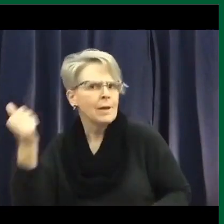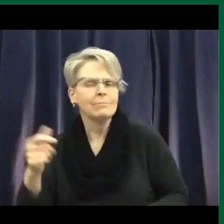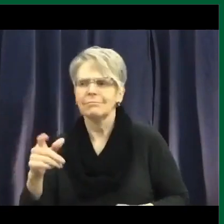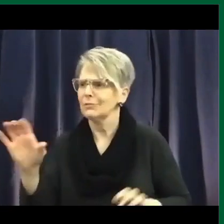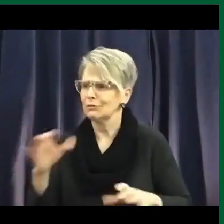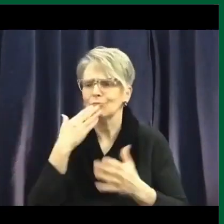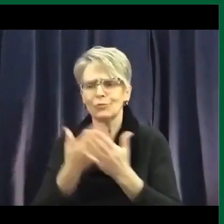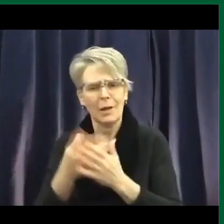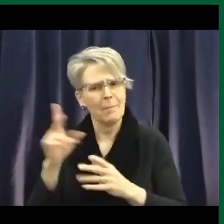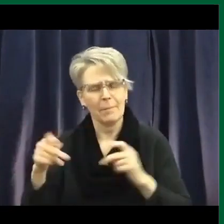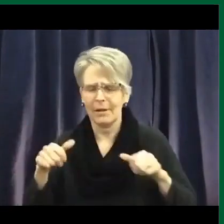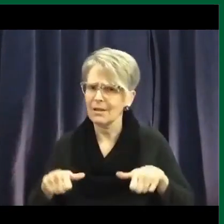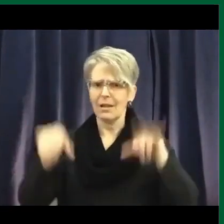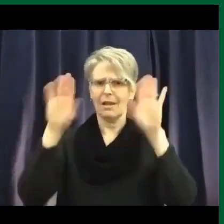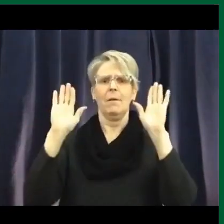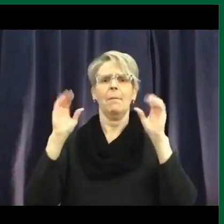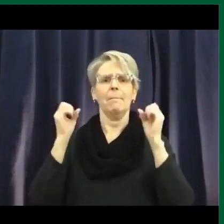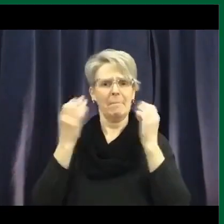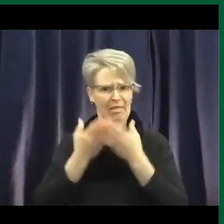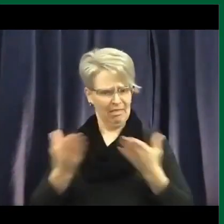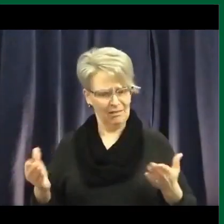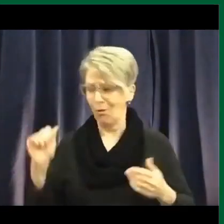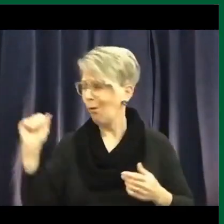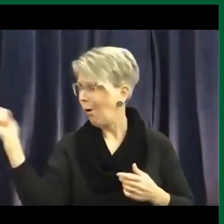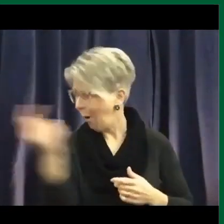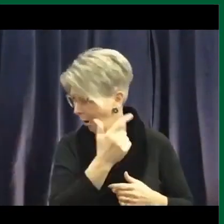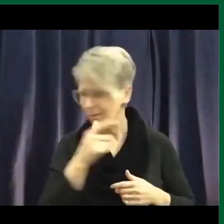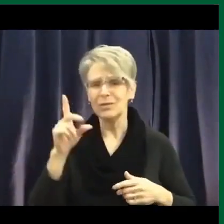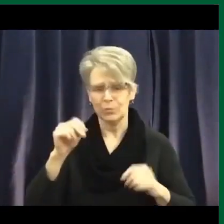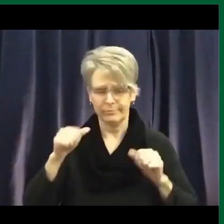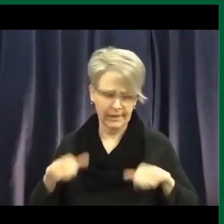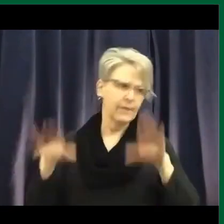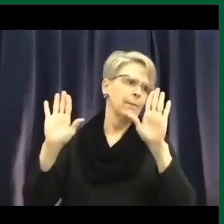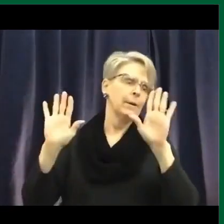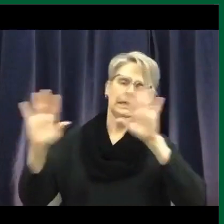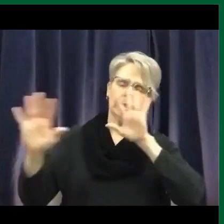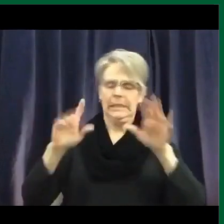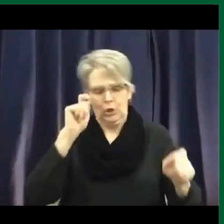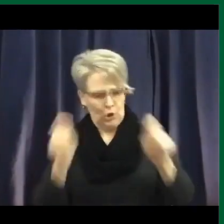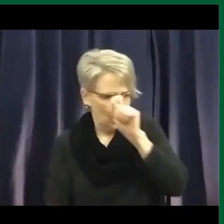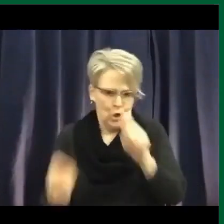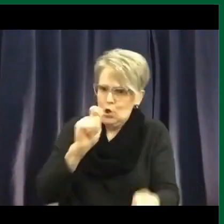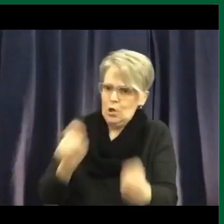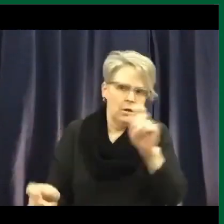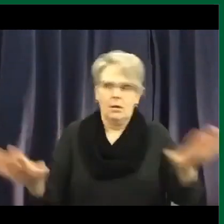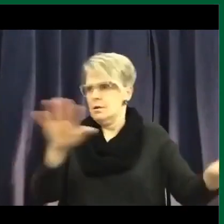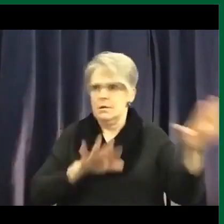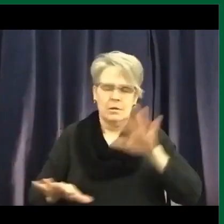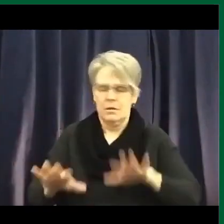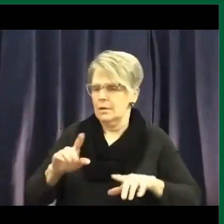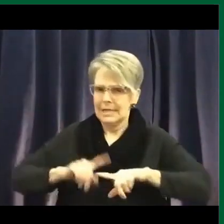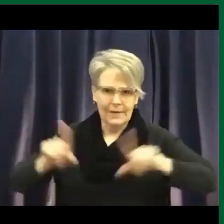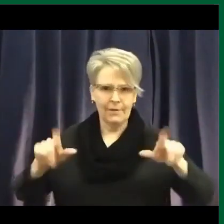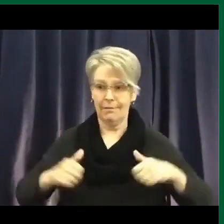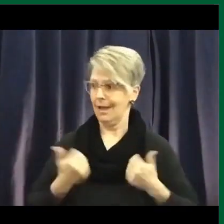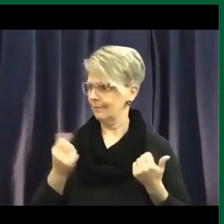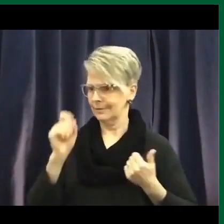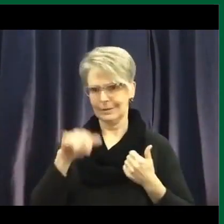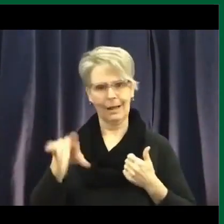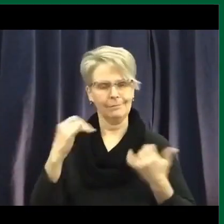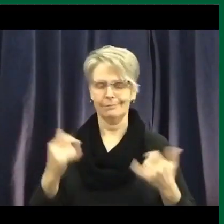made sacrifices. Everyone has made sacrifices. Everyone has changed their entire way of life to protect not